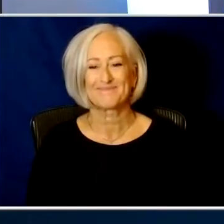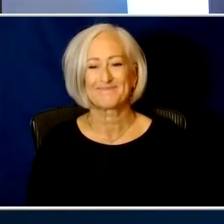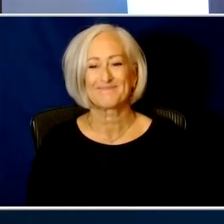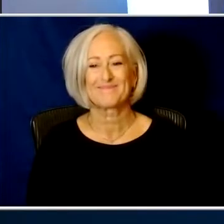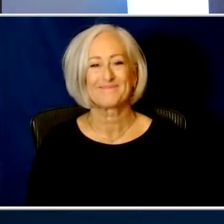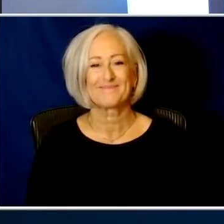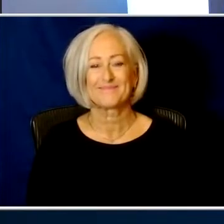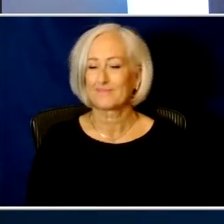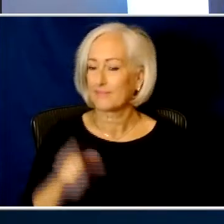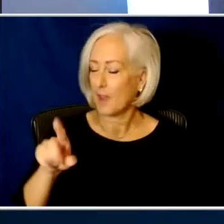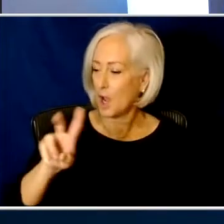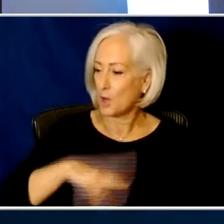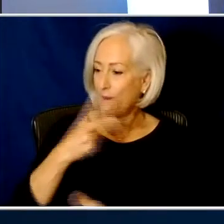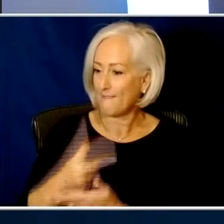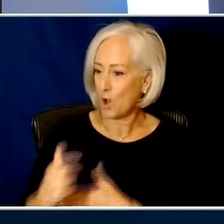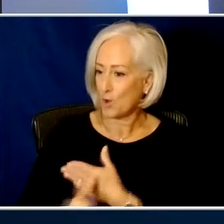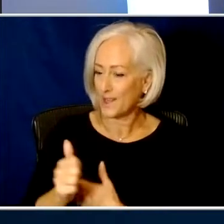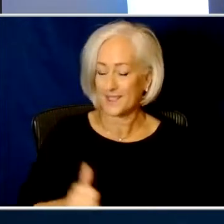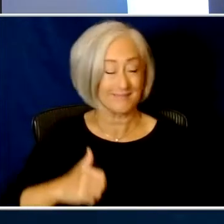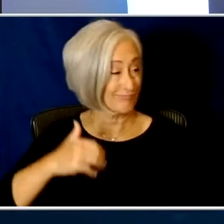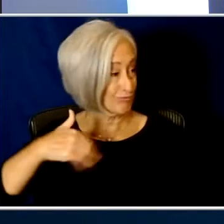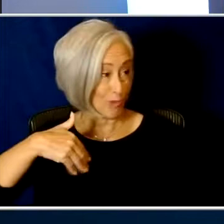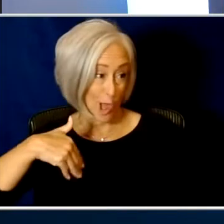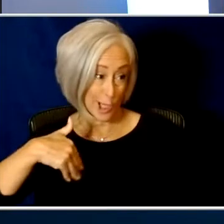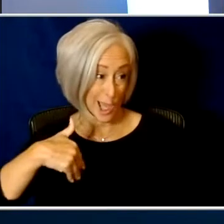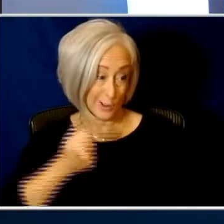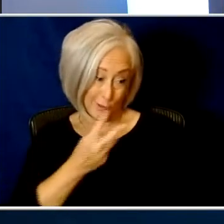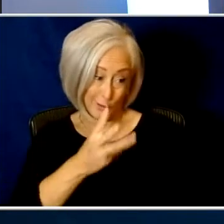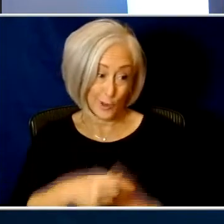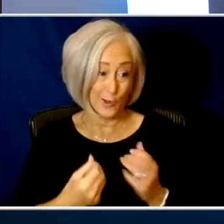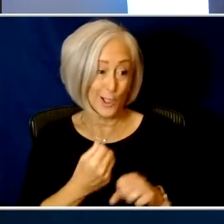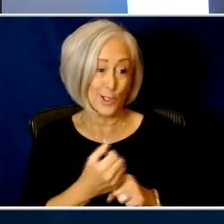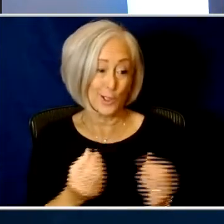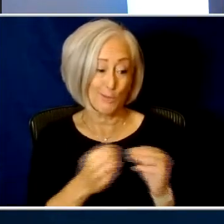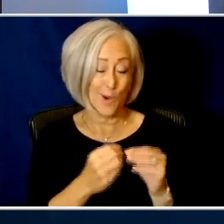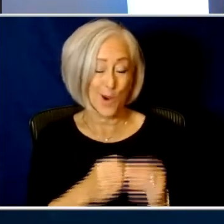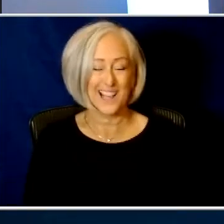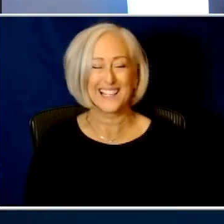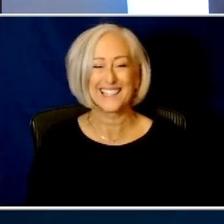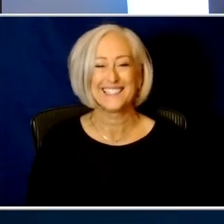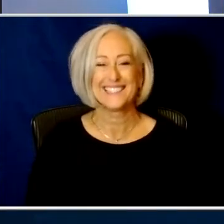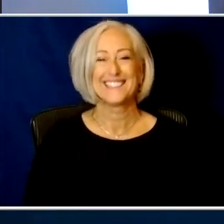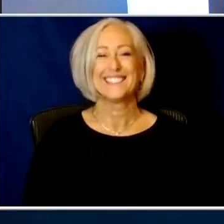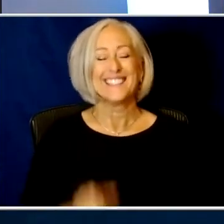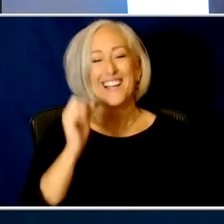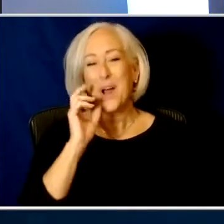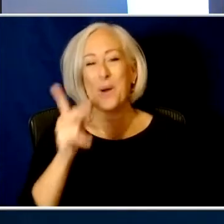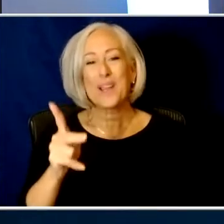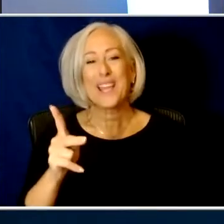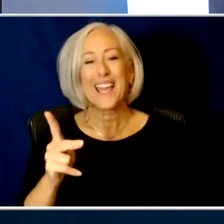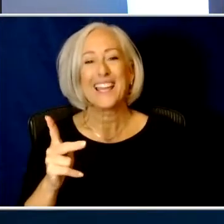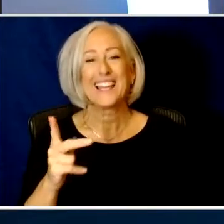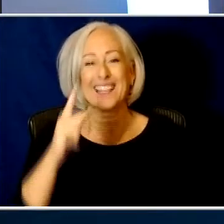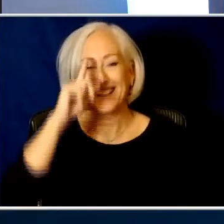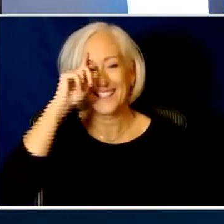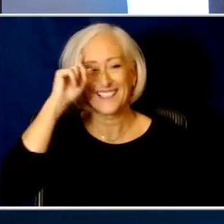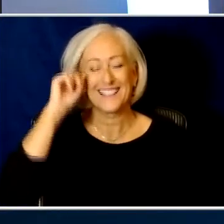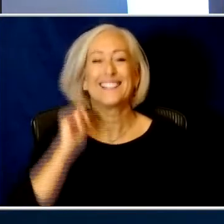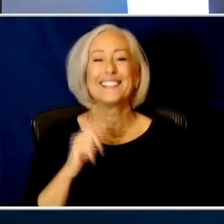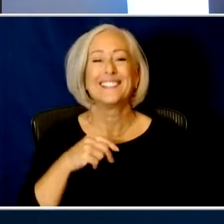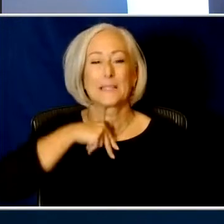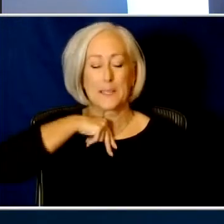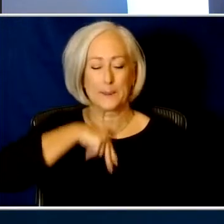So, again, previous vaccines were Moderna. Yeah, and that's just because the Moderna shot hasn't ramped back up yet, Still, I think. yeah. So we're still a